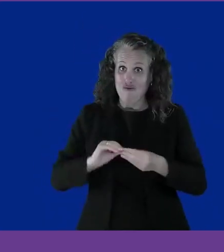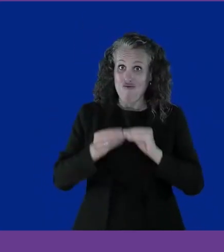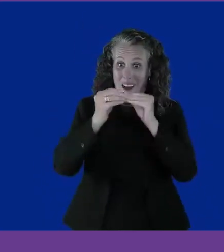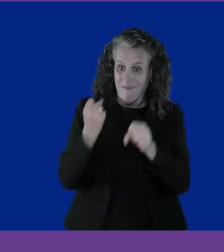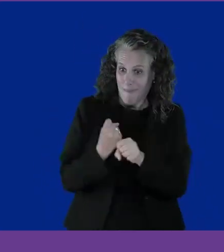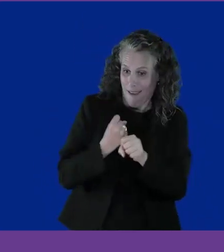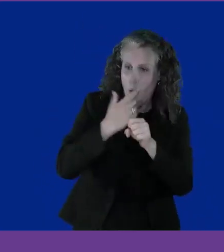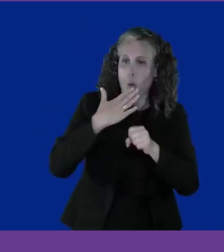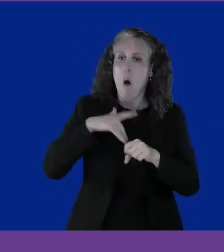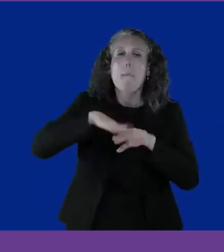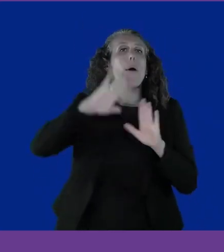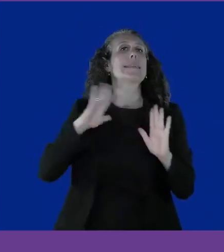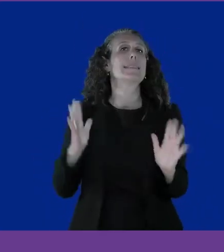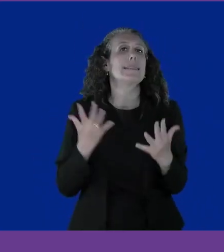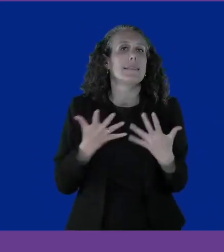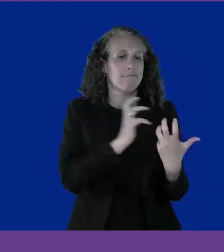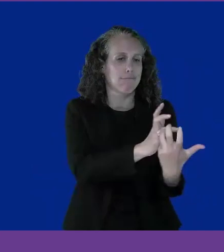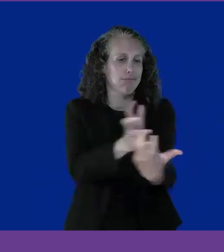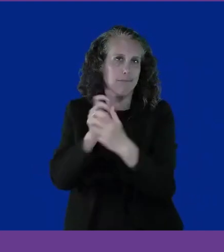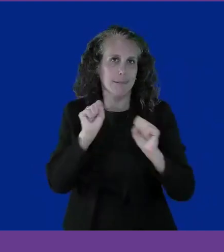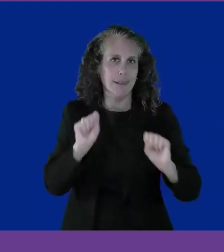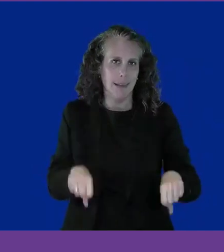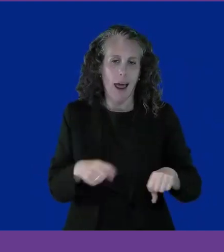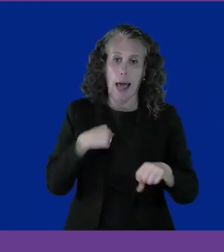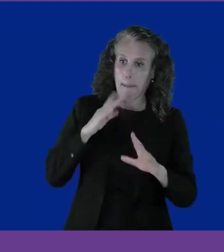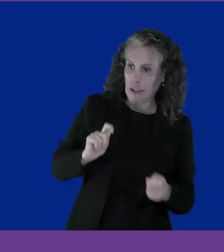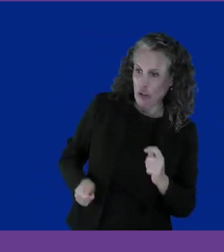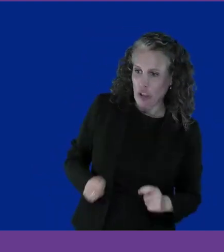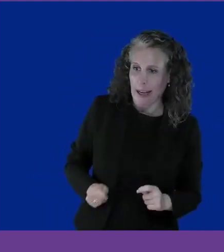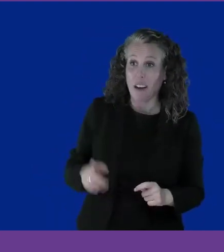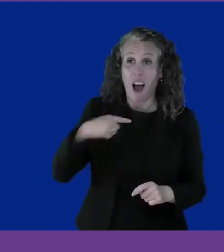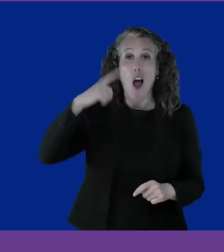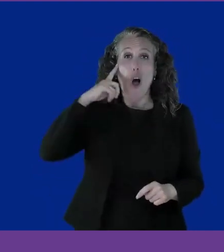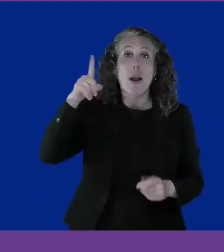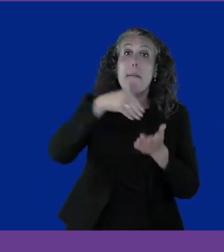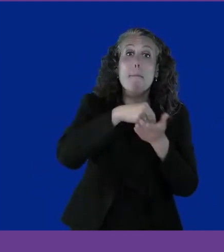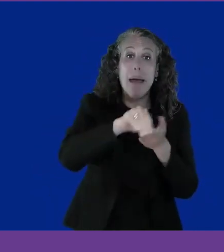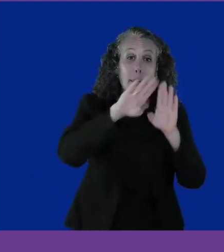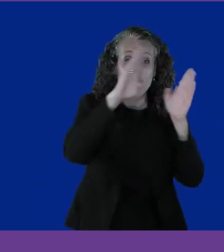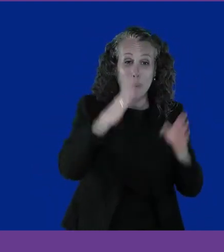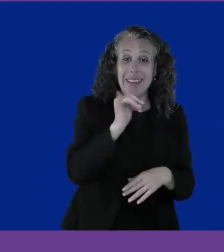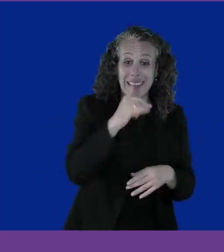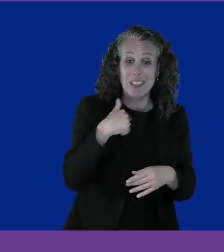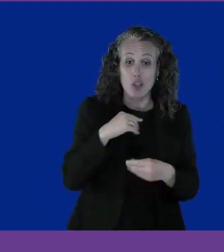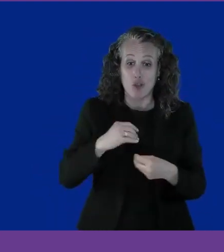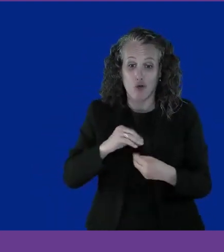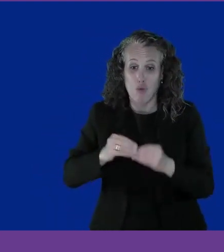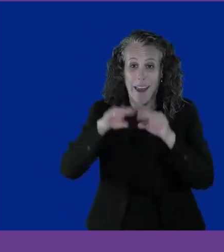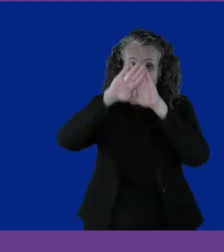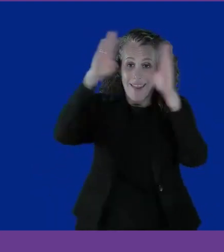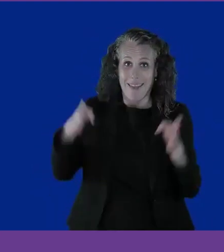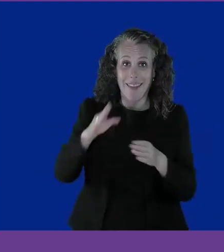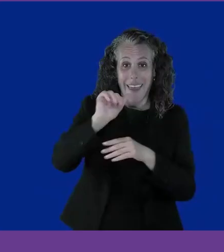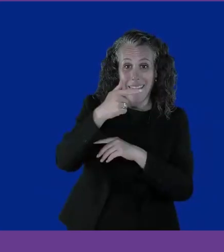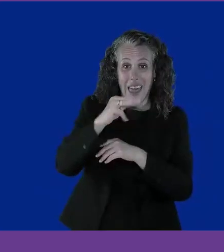use and what to change. I heard a lot about payment terminals. We are making the ATMs, but we kind of have the same problems.